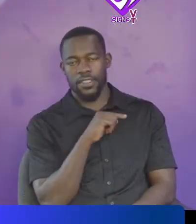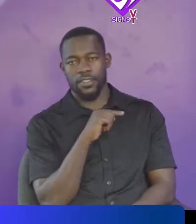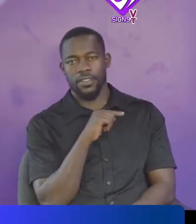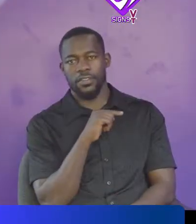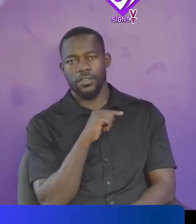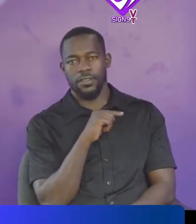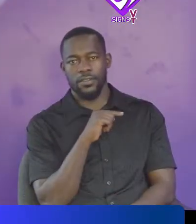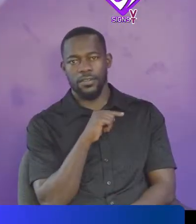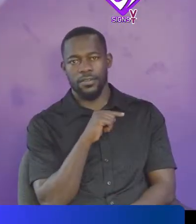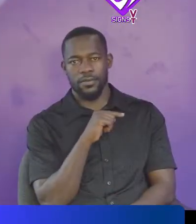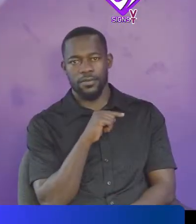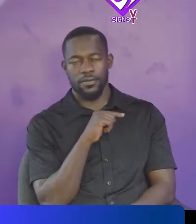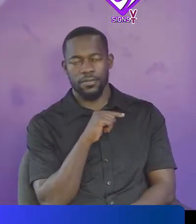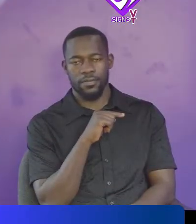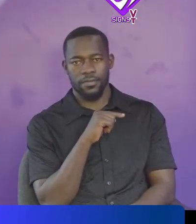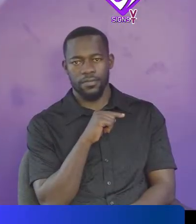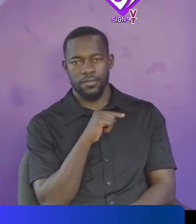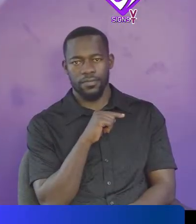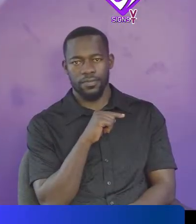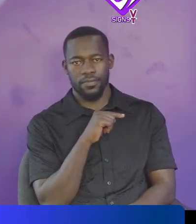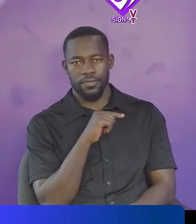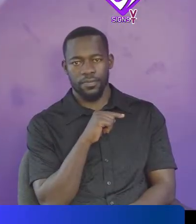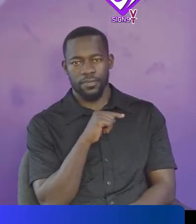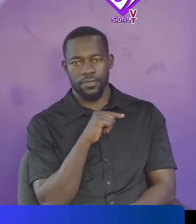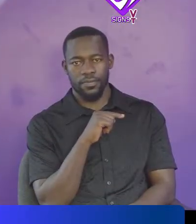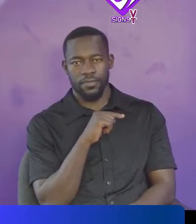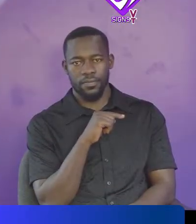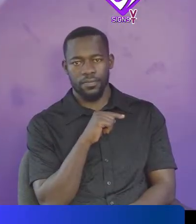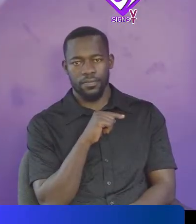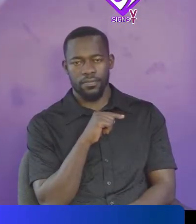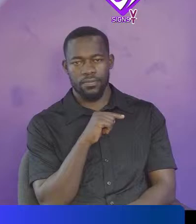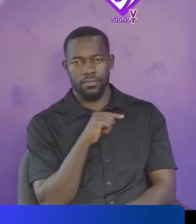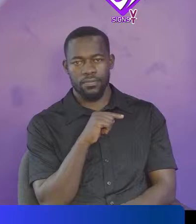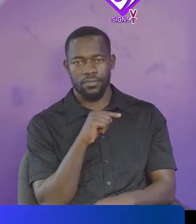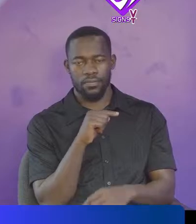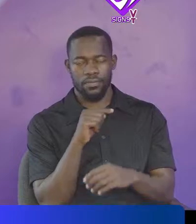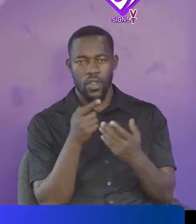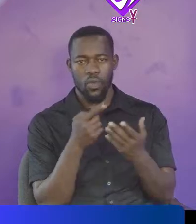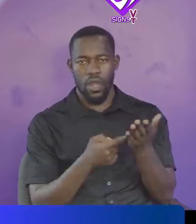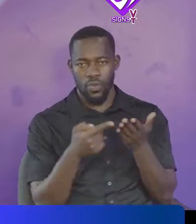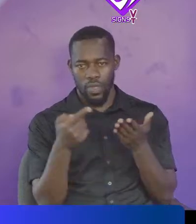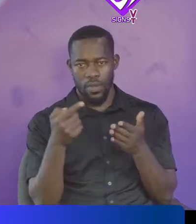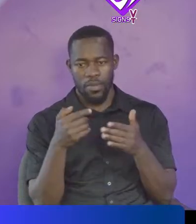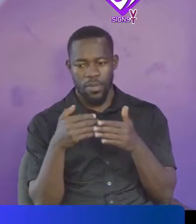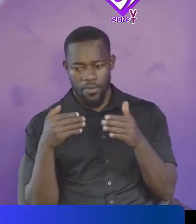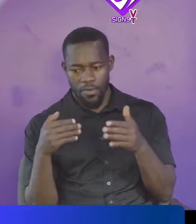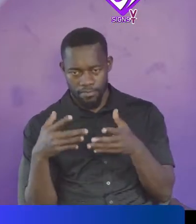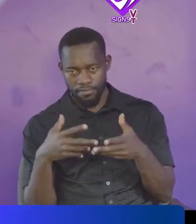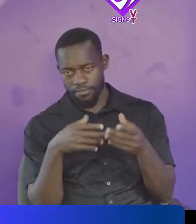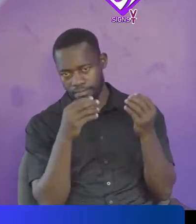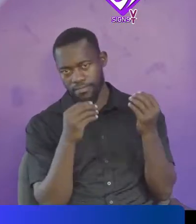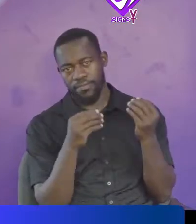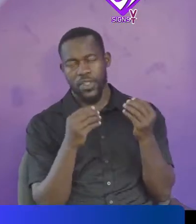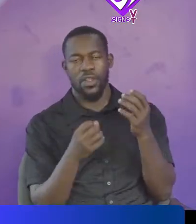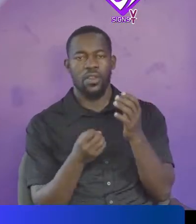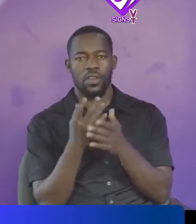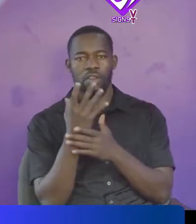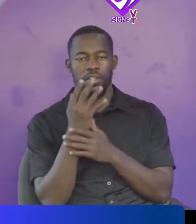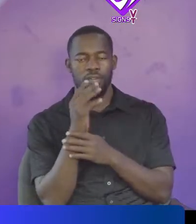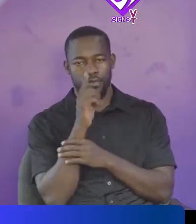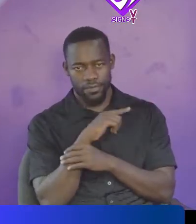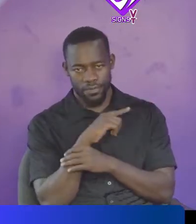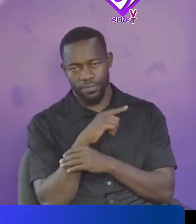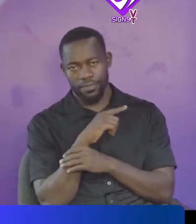Wigan. Yes. Before he left. Just before he left. Yeah. It was just a week before he left. So they were launched.